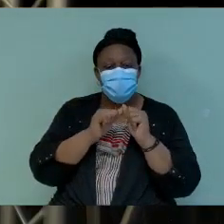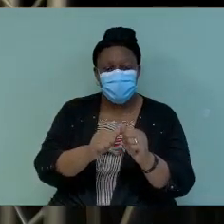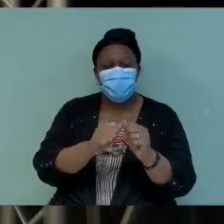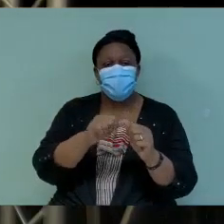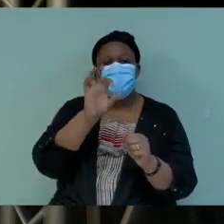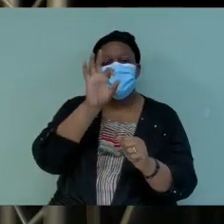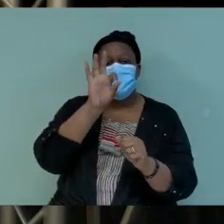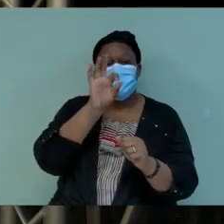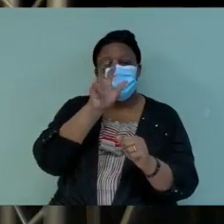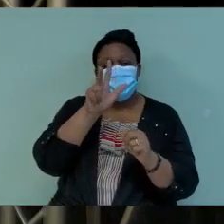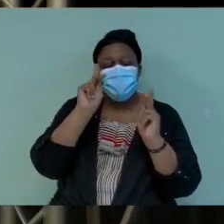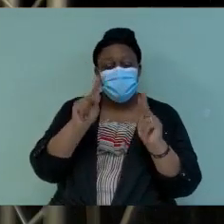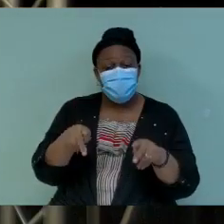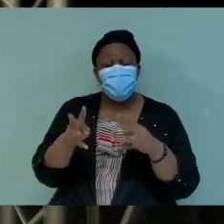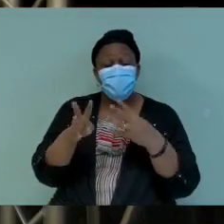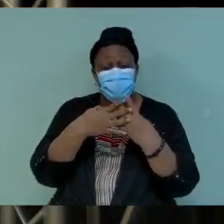date.